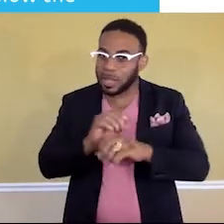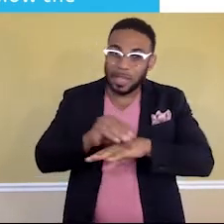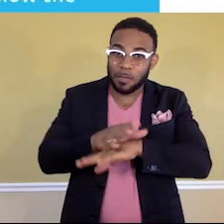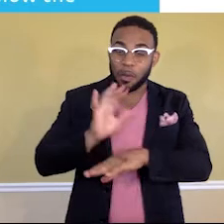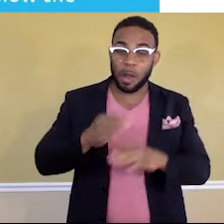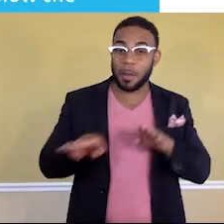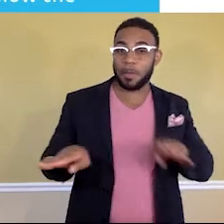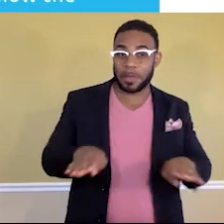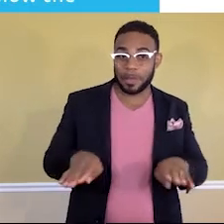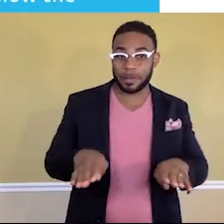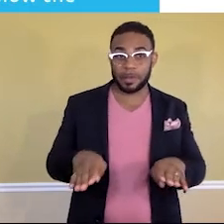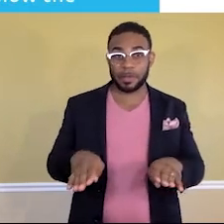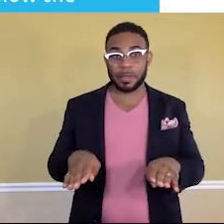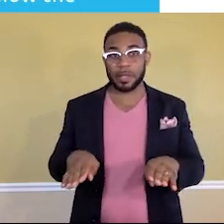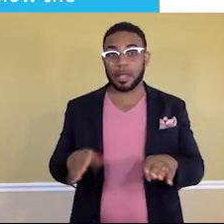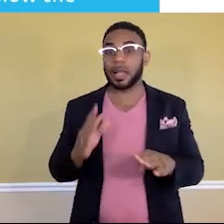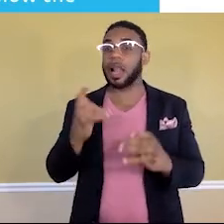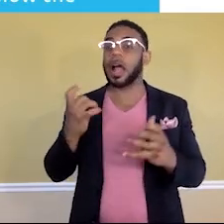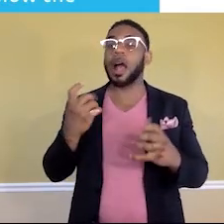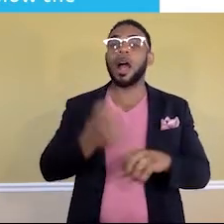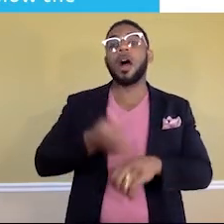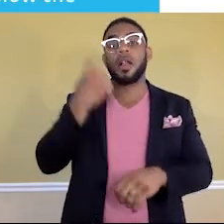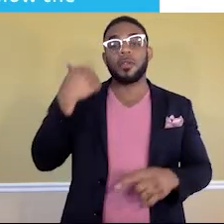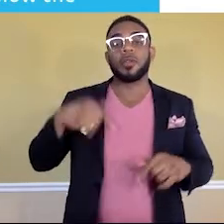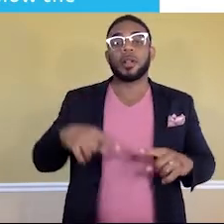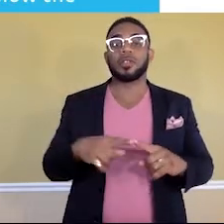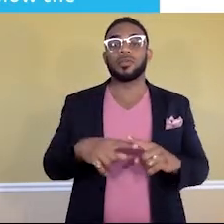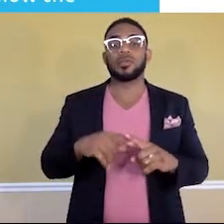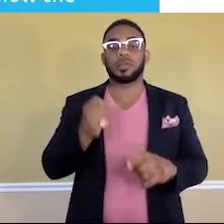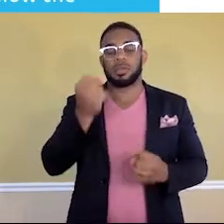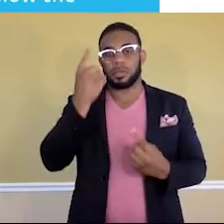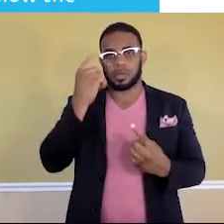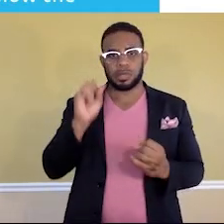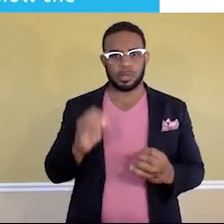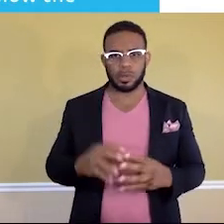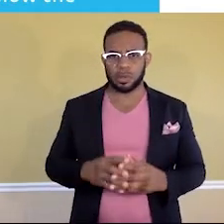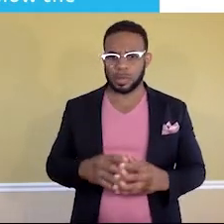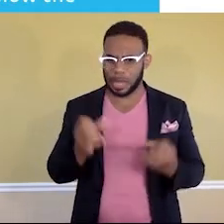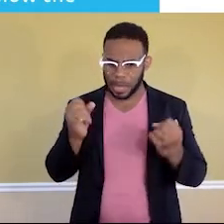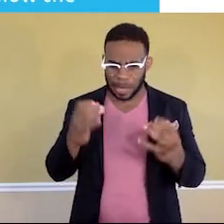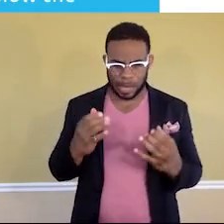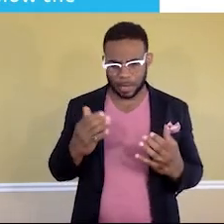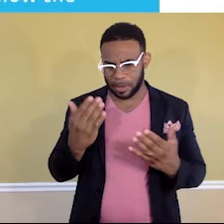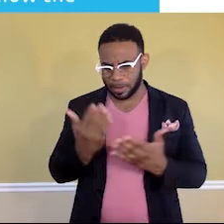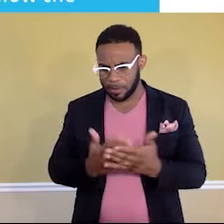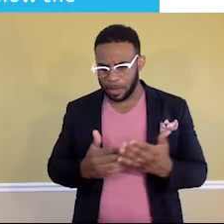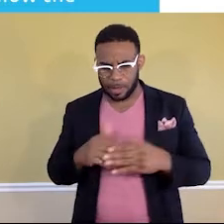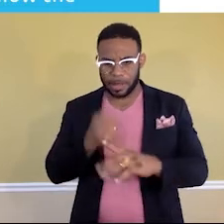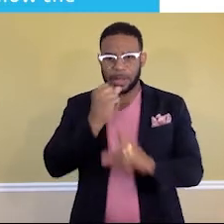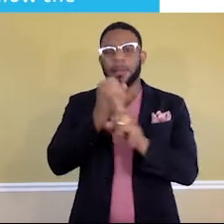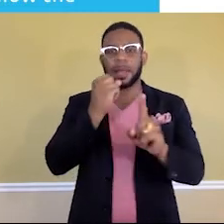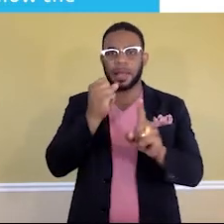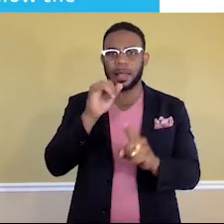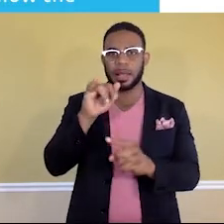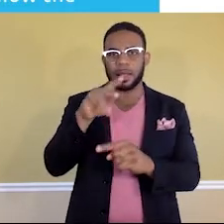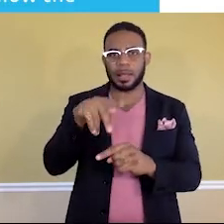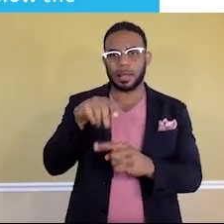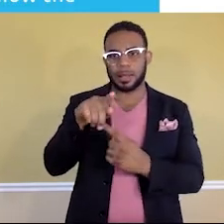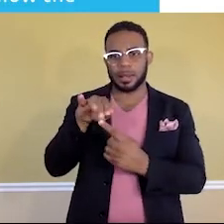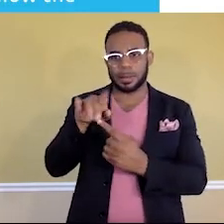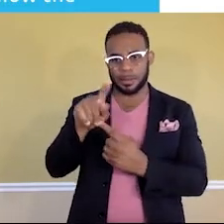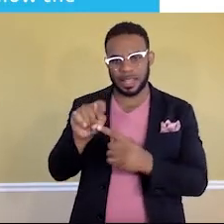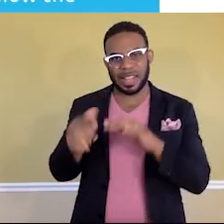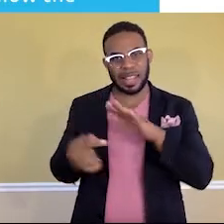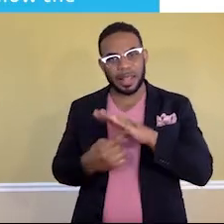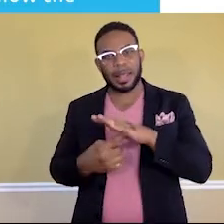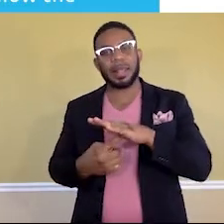our behaviors, and it's a lot harder for us to understand. So a lot of the factors that impact implicit bias are